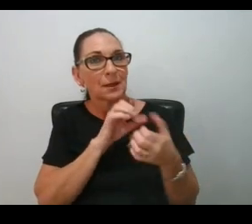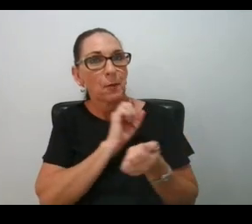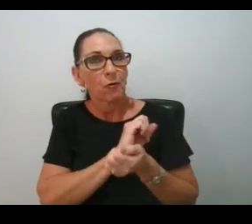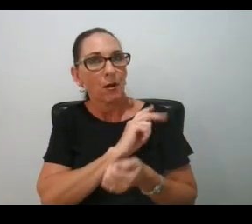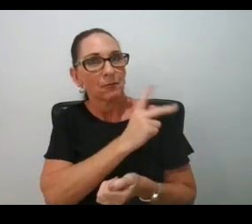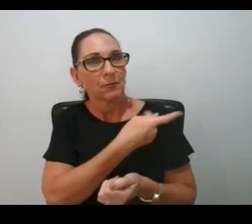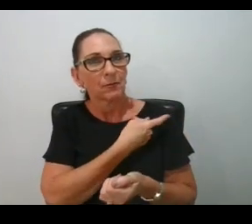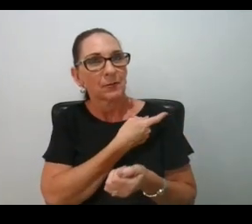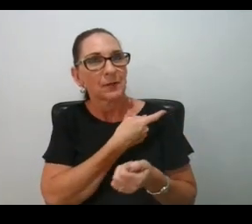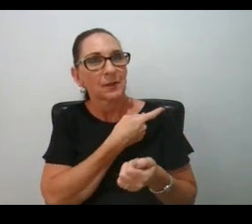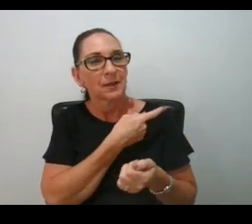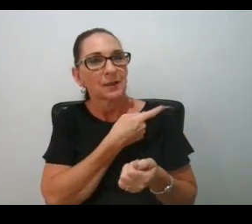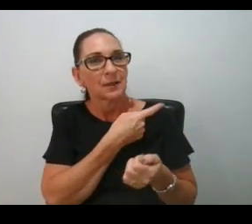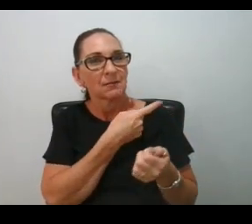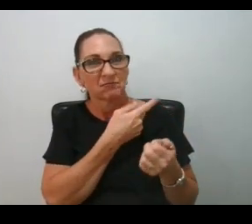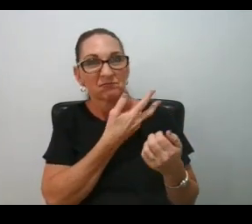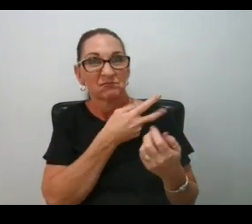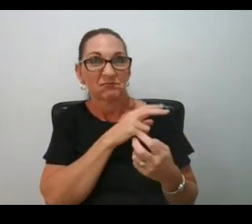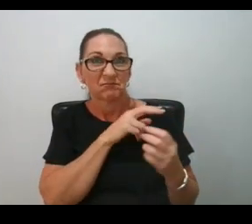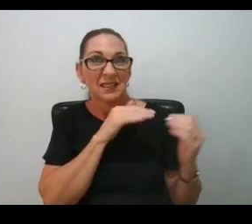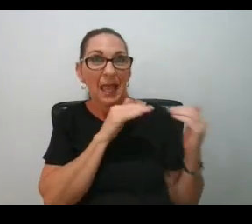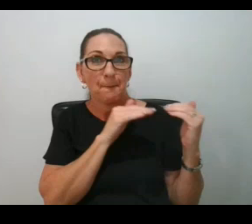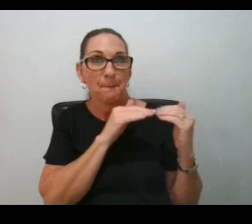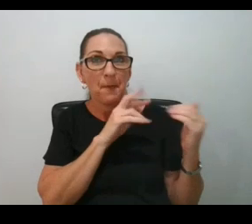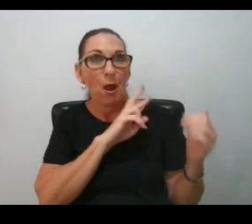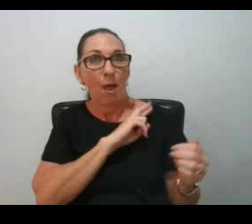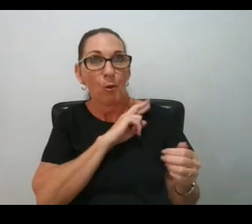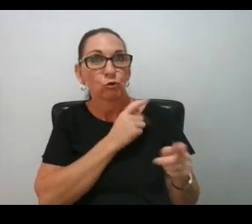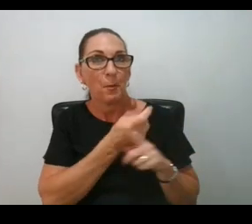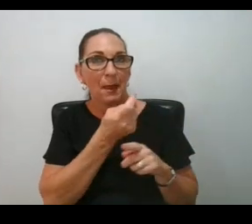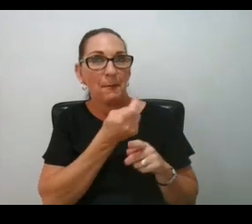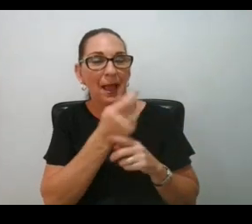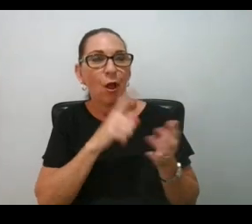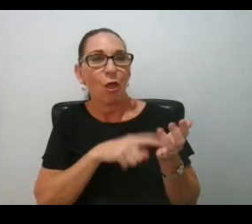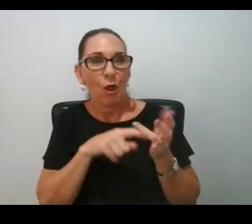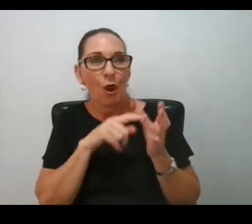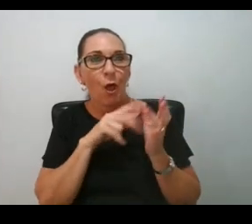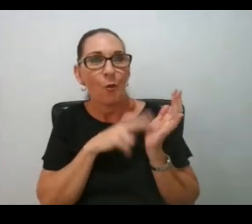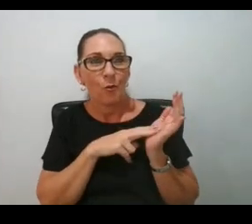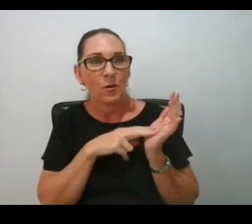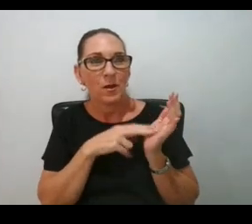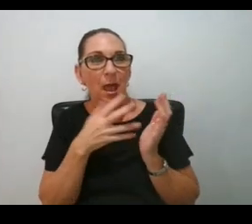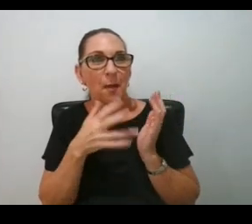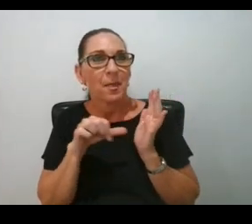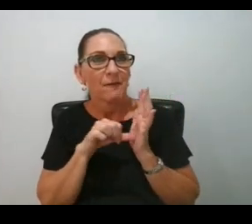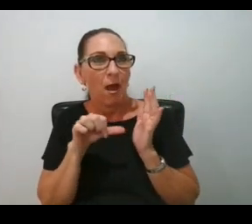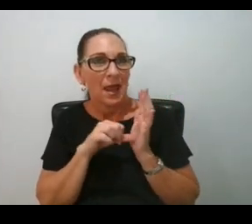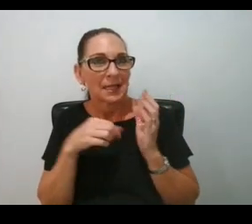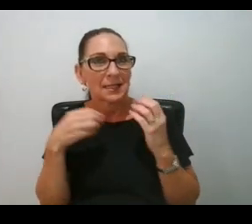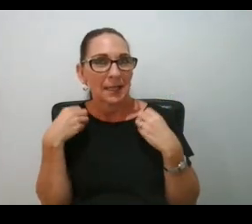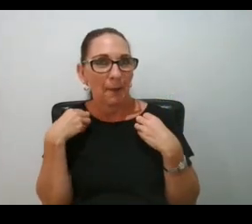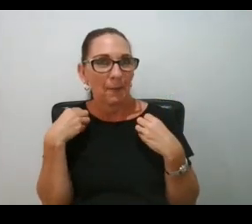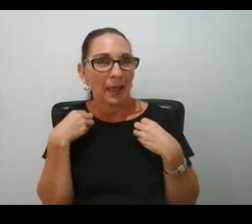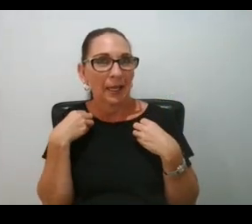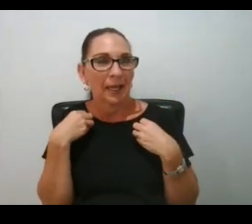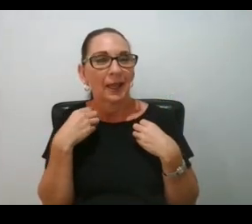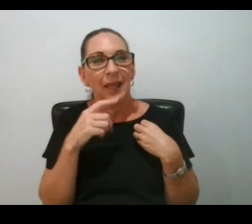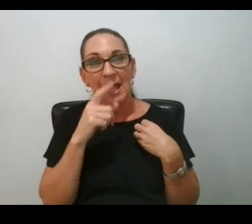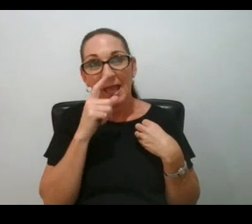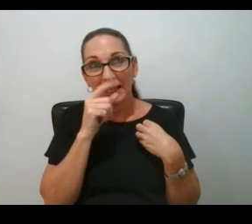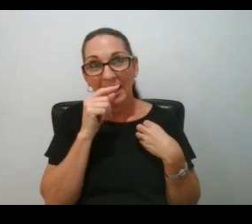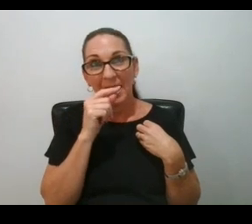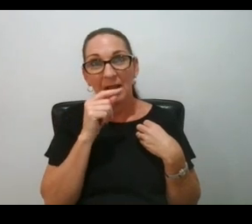severally liable to pay back that loan. So what that means is the finance company can choose to recover that money either from both of